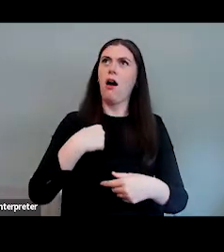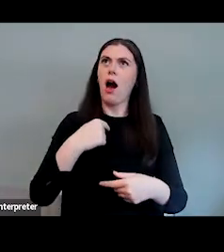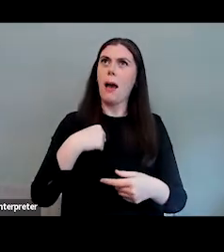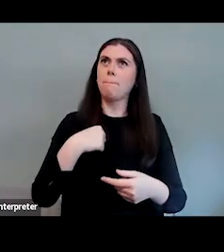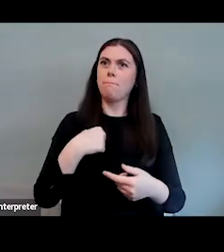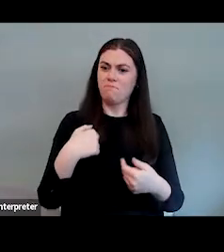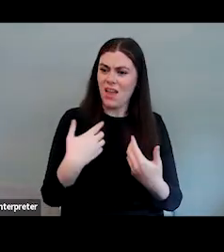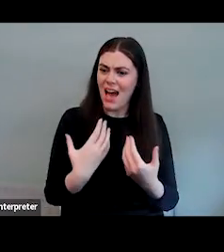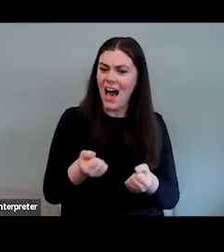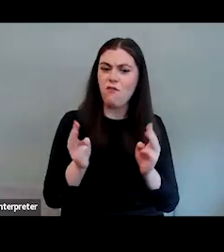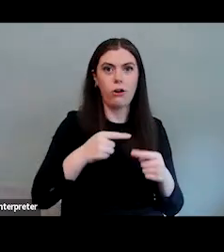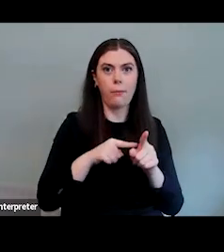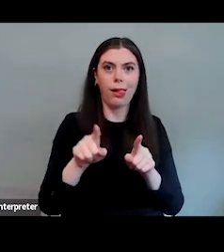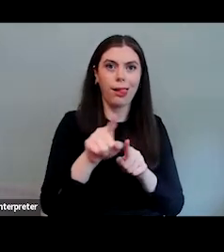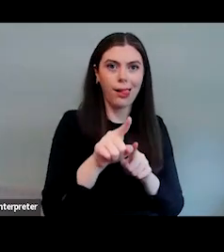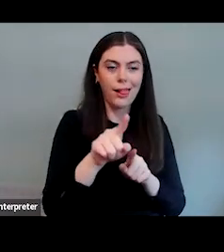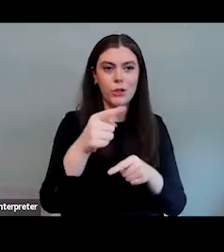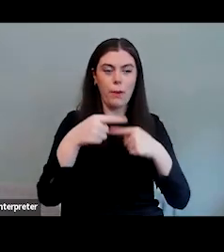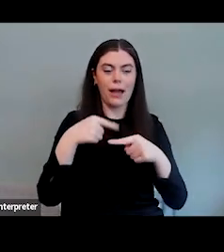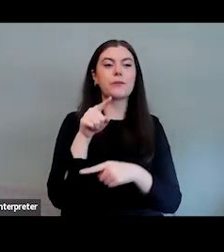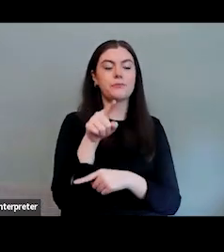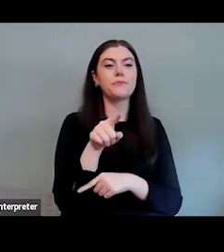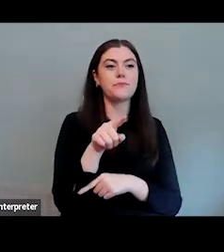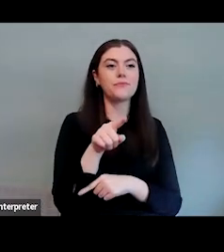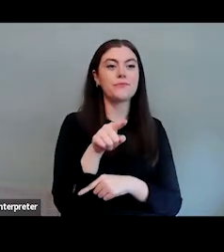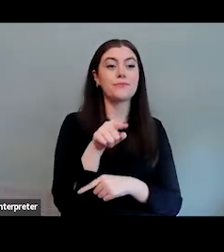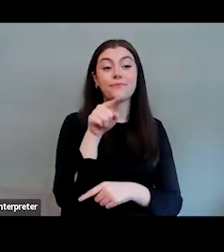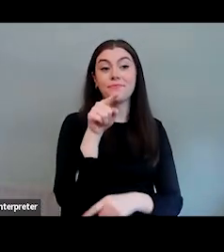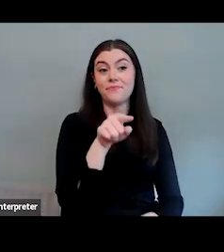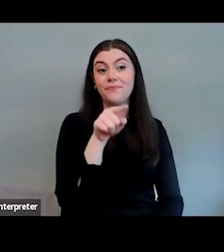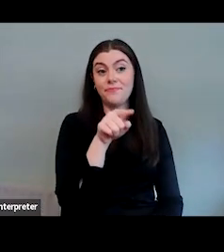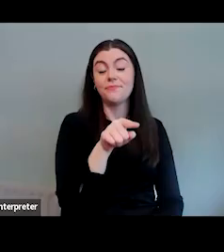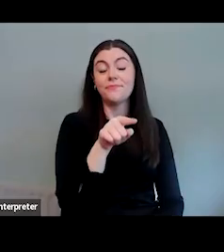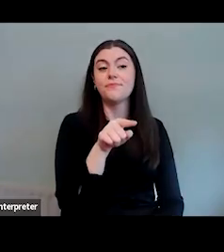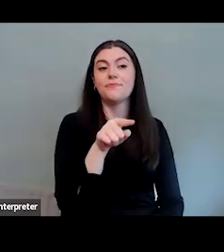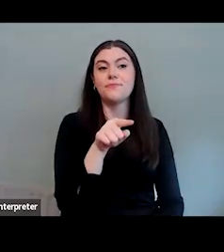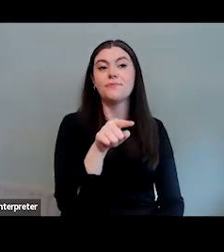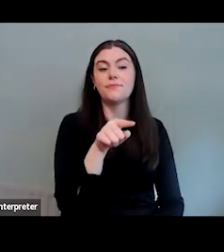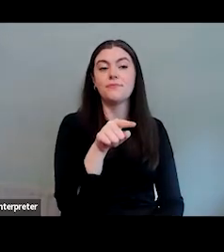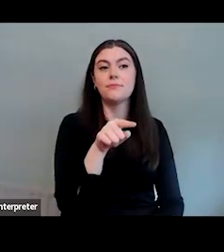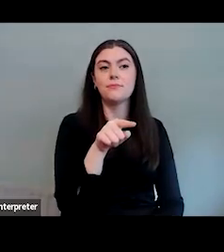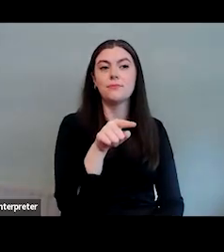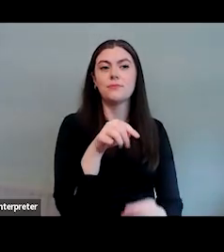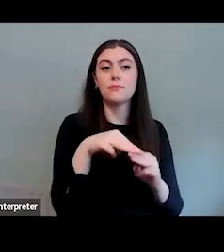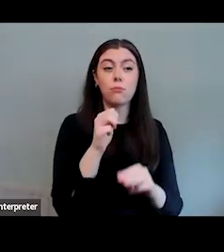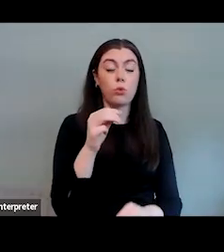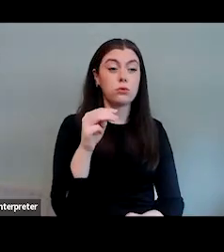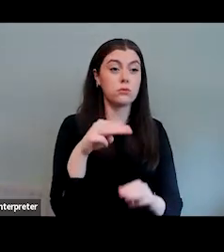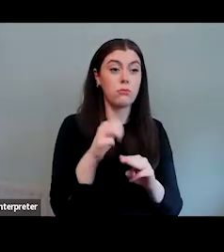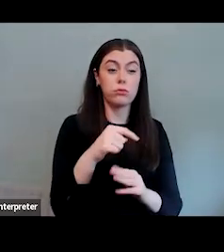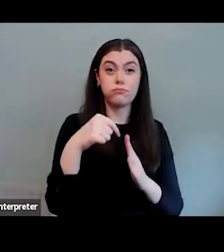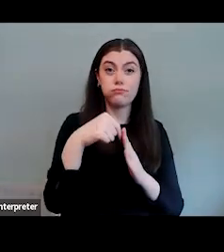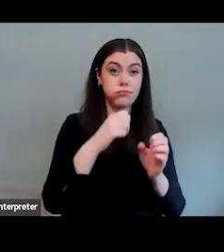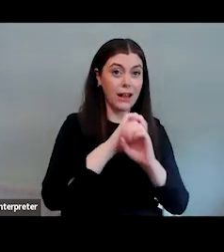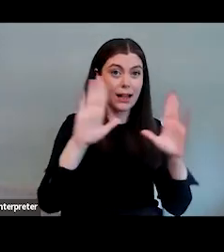and bring them closer to their goal. And so this is the most broad, comprehensive list